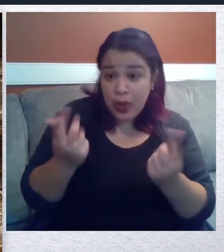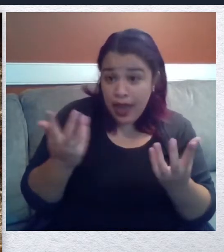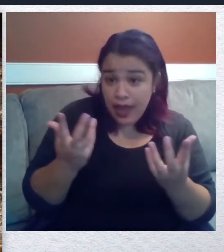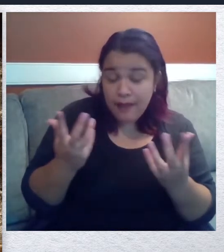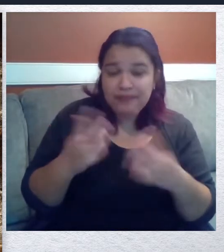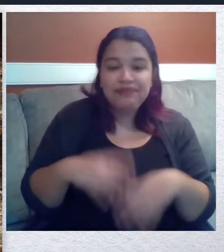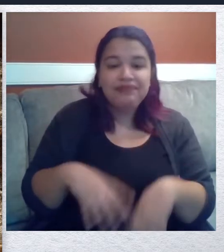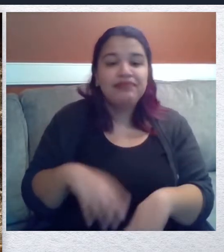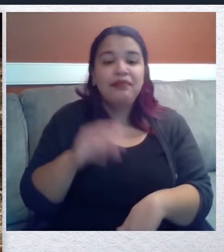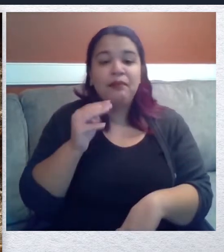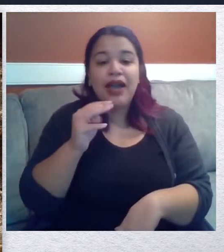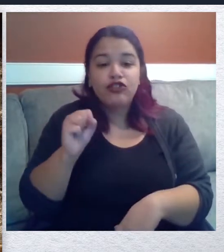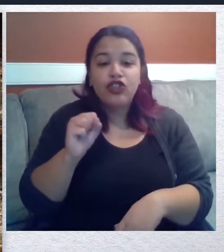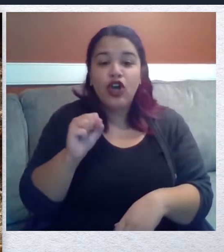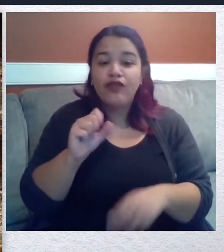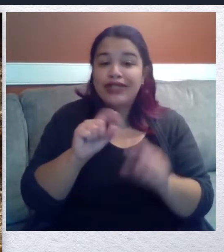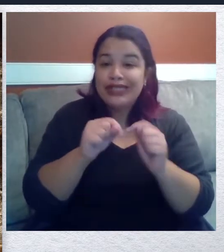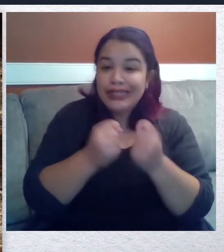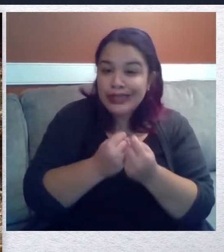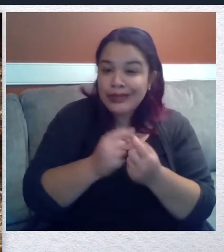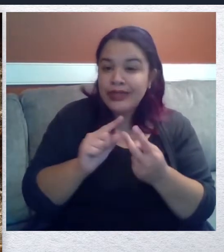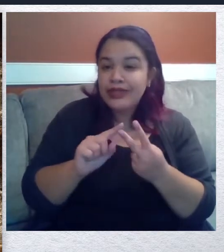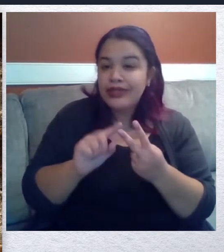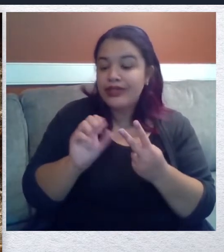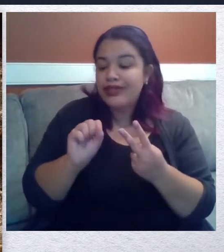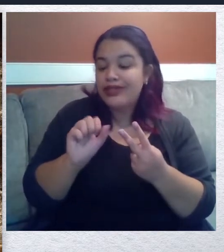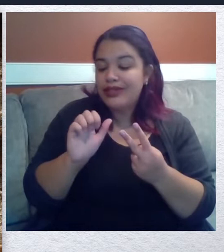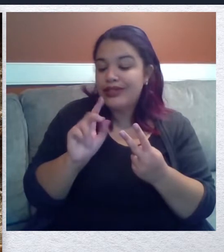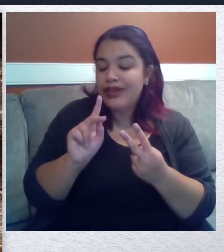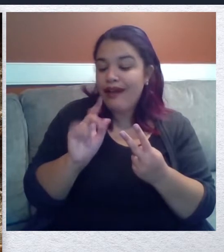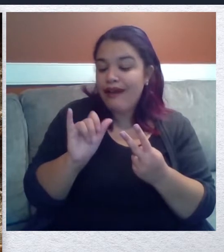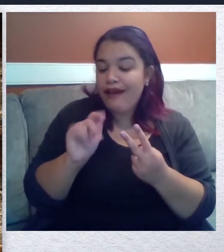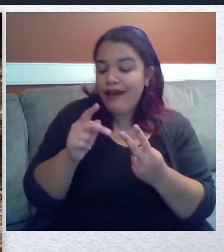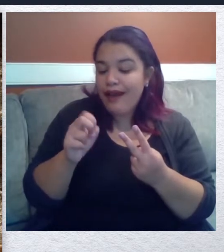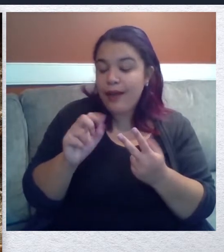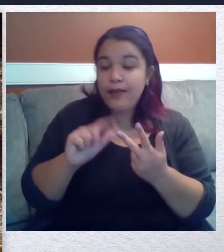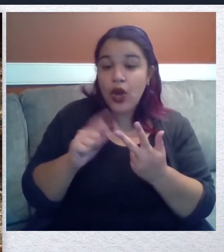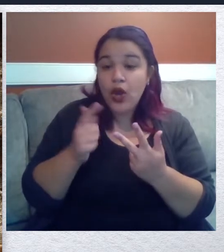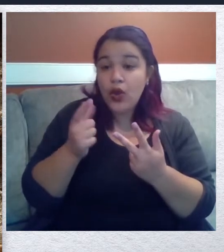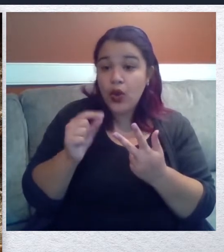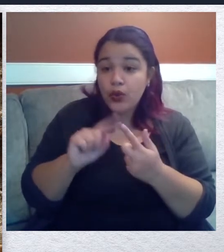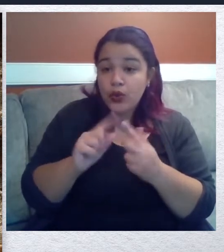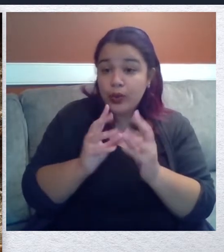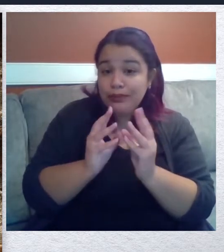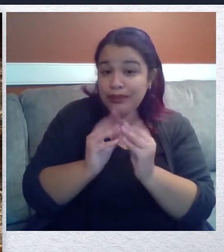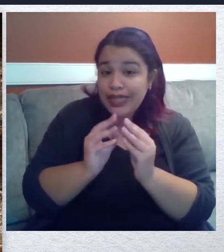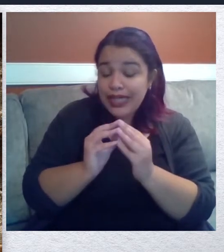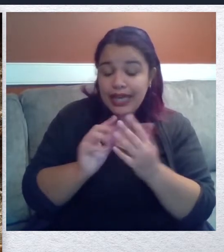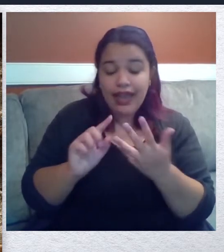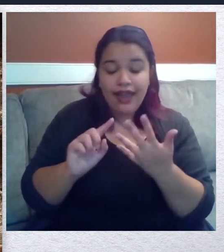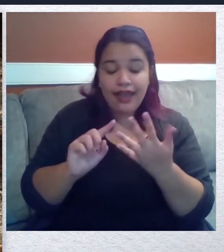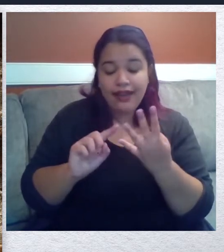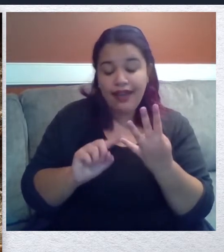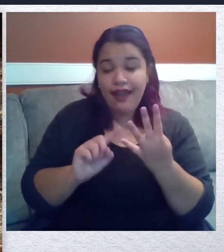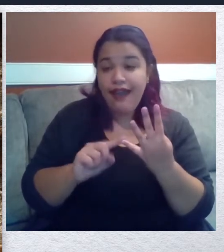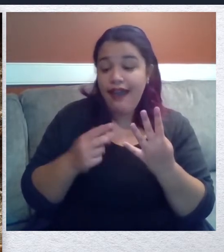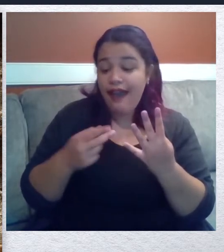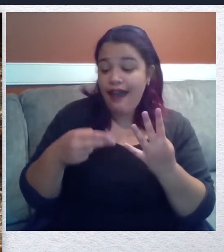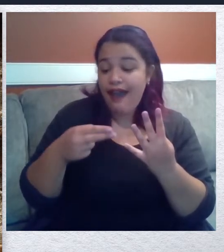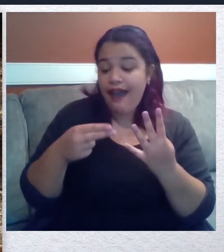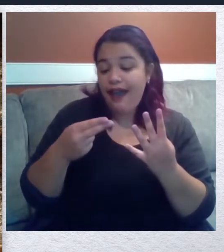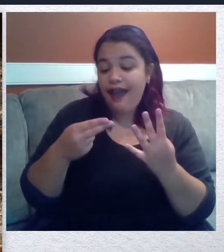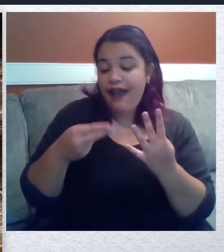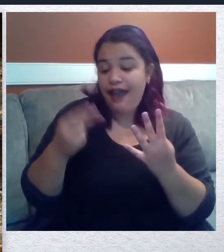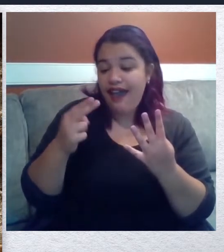Teams, Skype, GoToMeeting, and High5. These are preferred as they